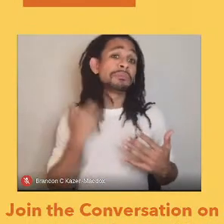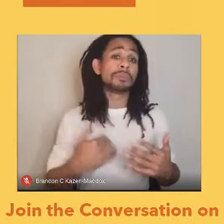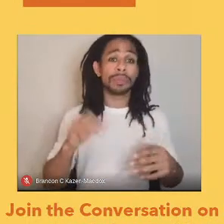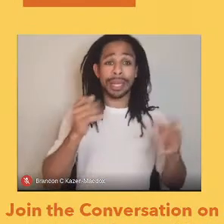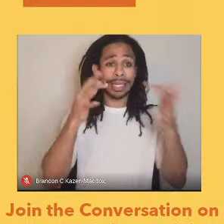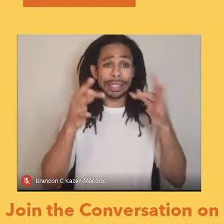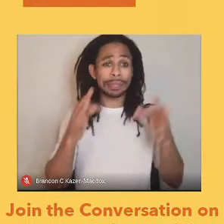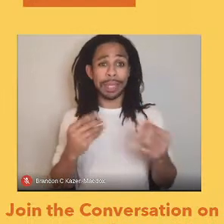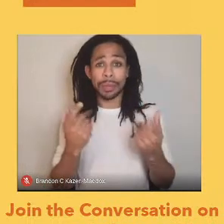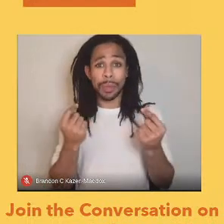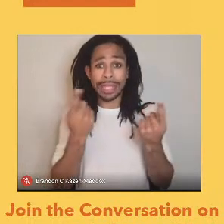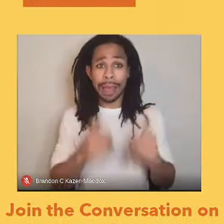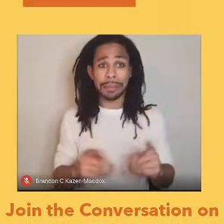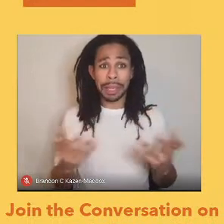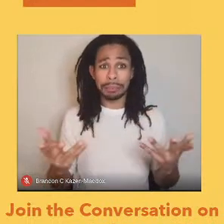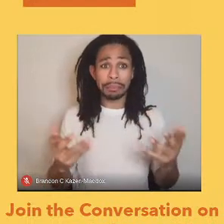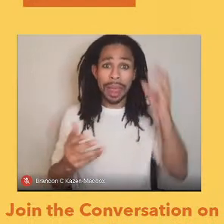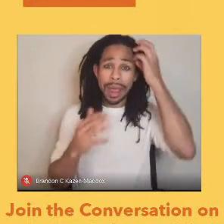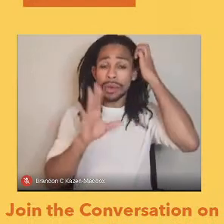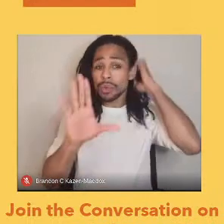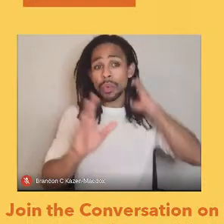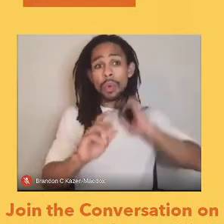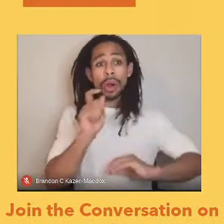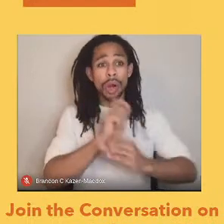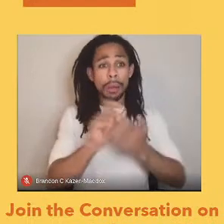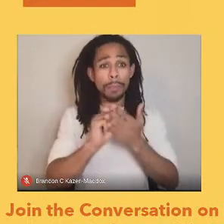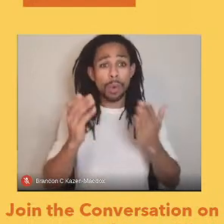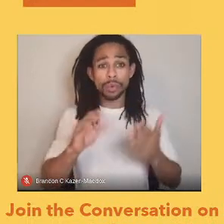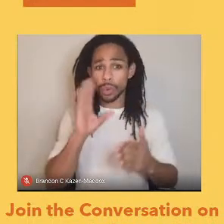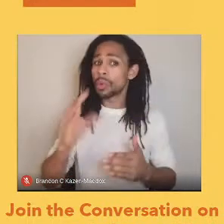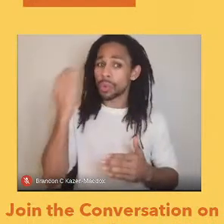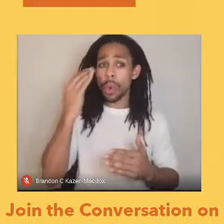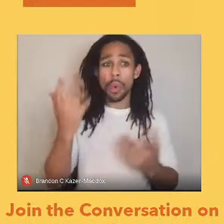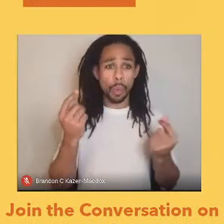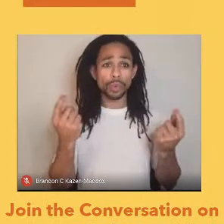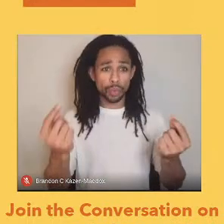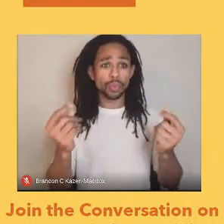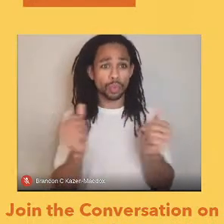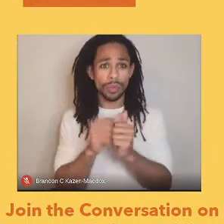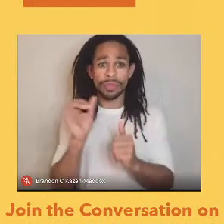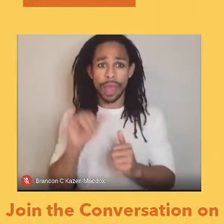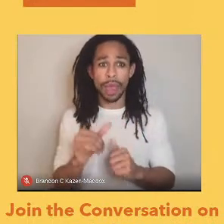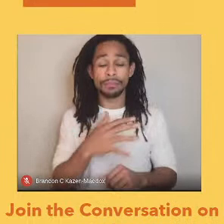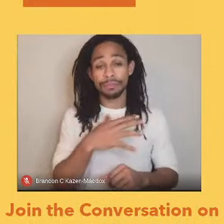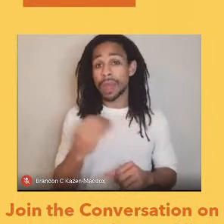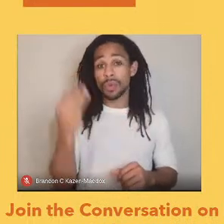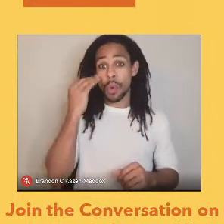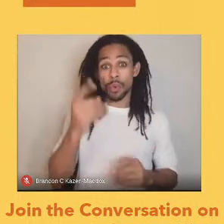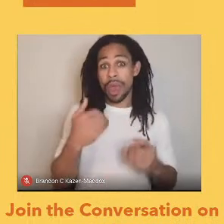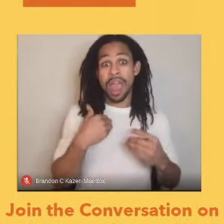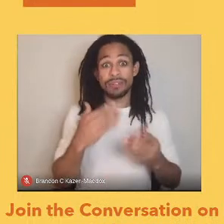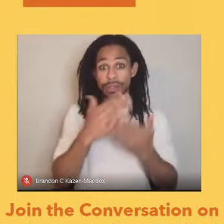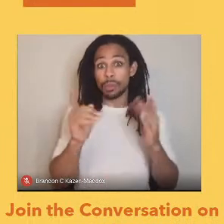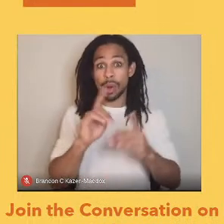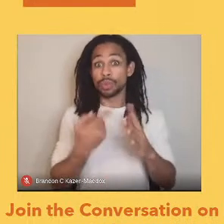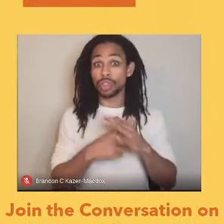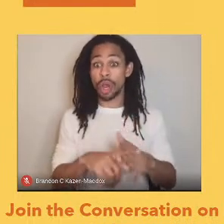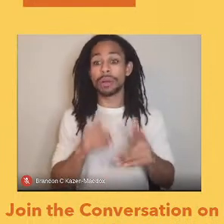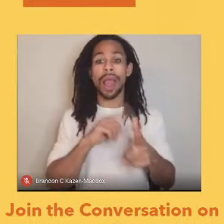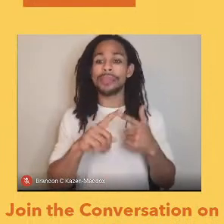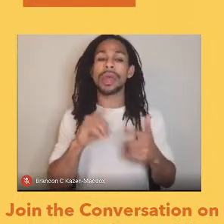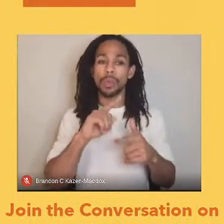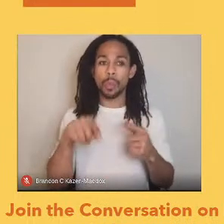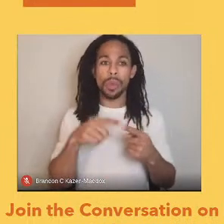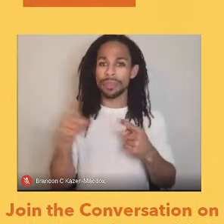scene. And your composer will know what to do with it. And they'll give them a place to start. And when they pass it off, we can make